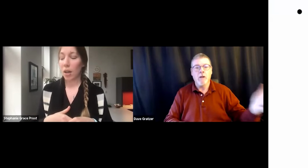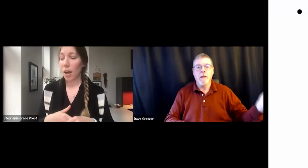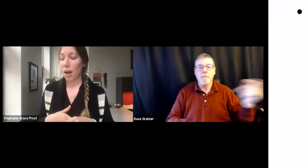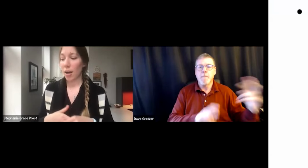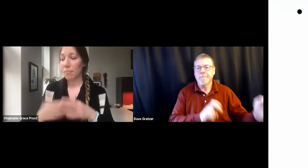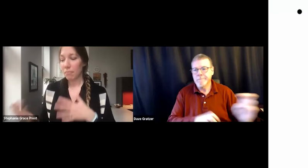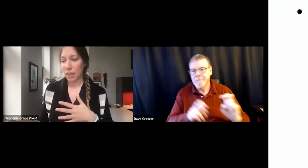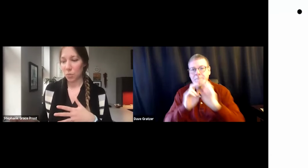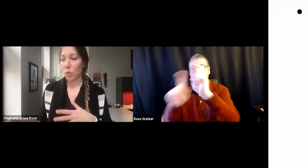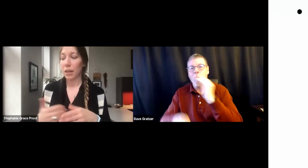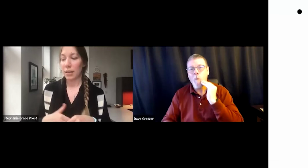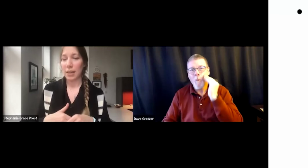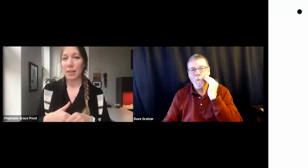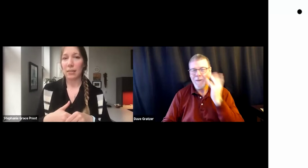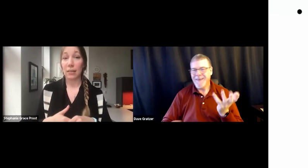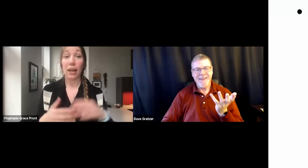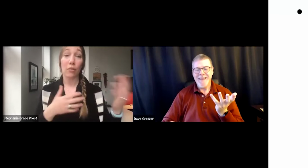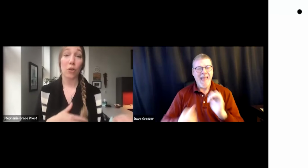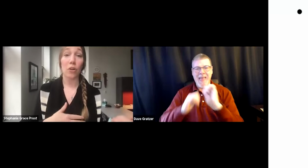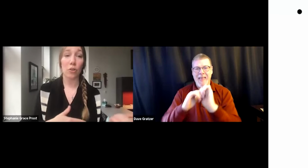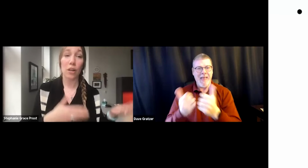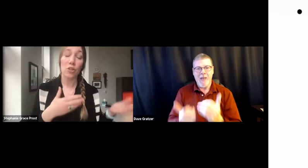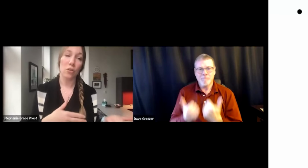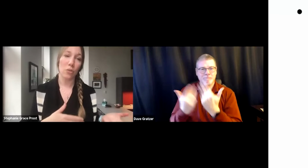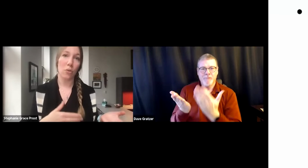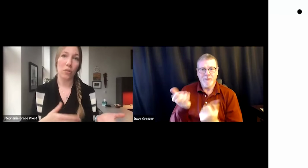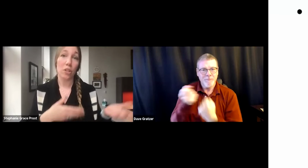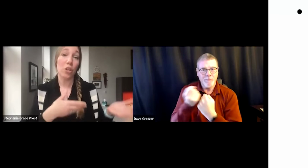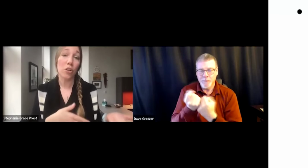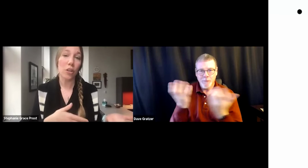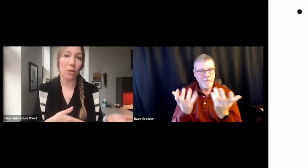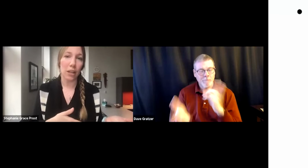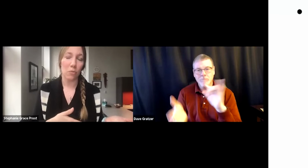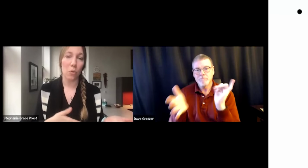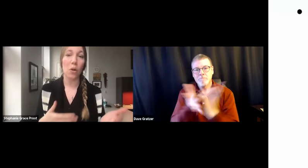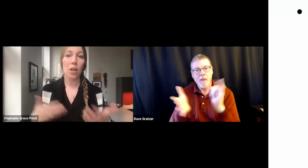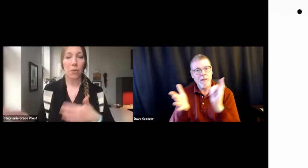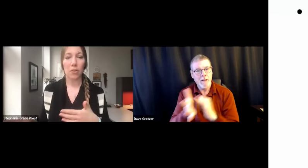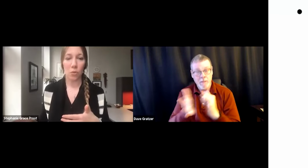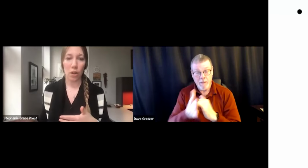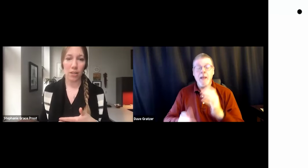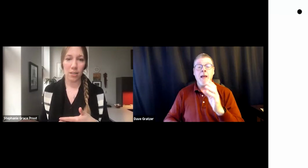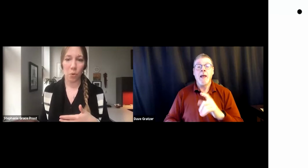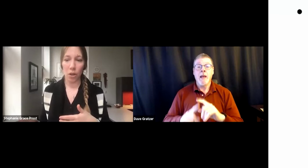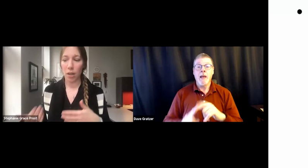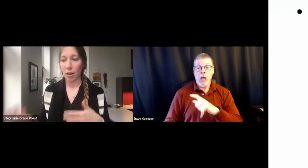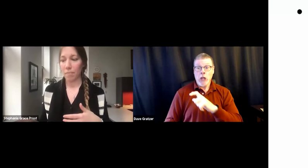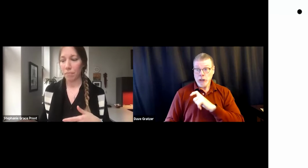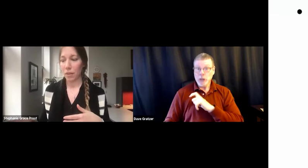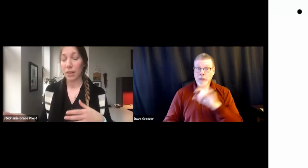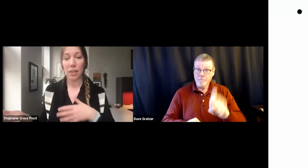support this woman in light of her correctional or security related role, but also wanting to